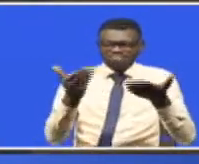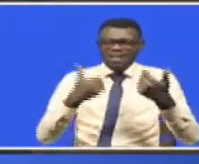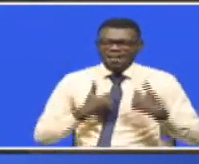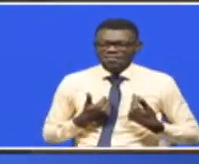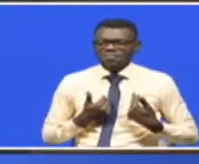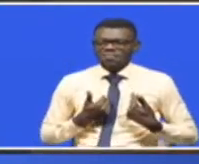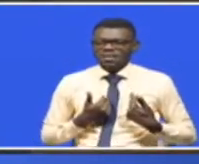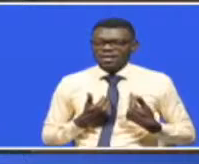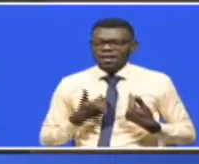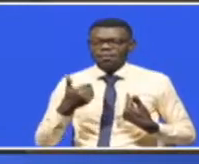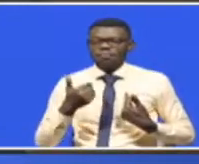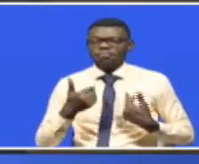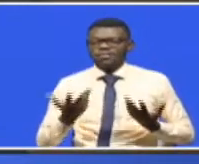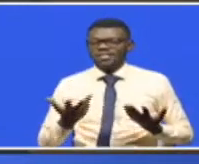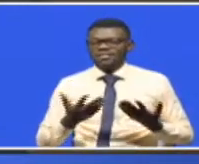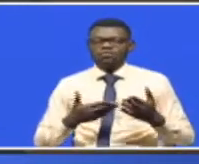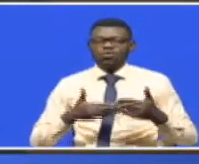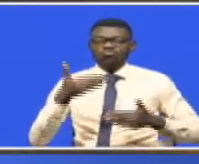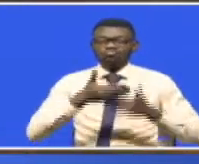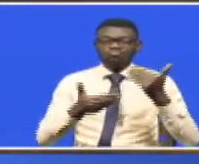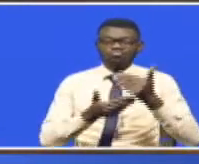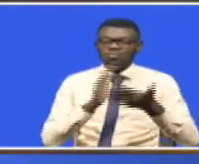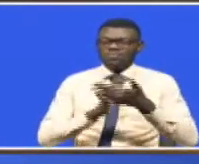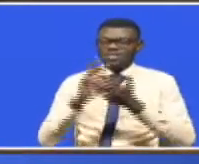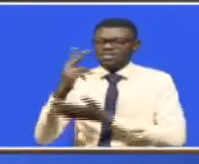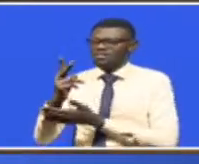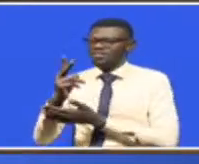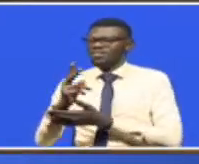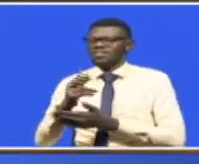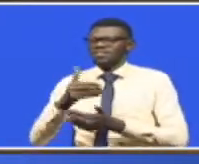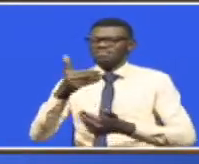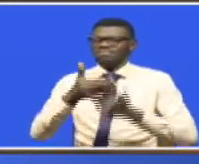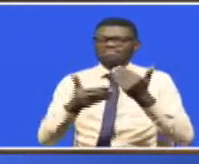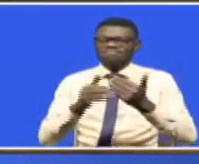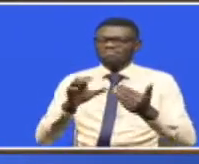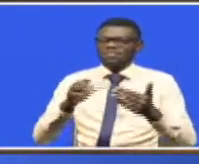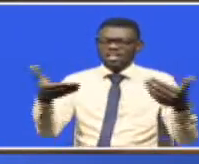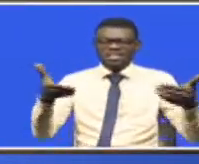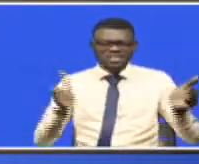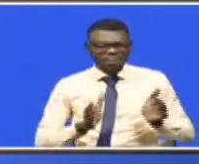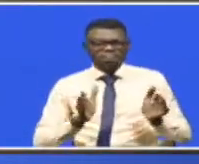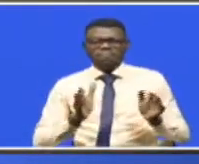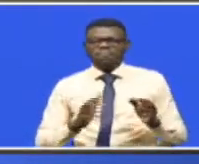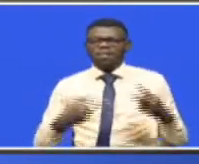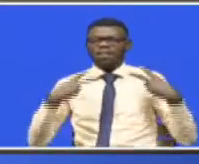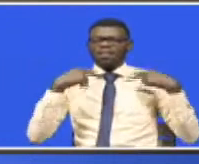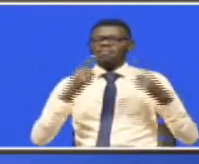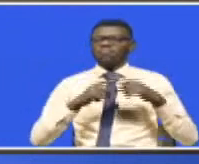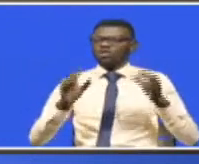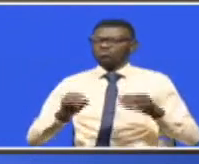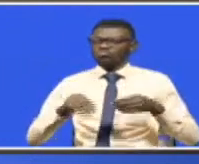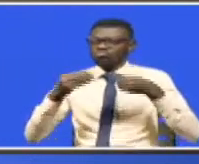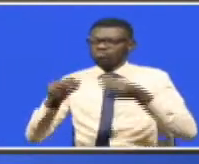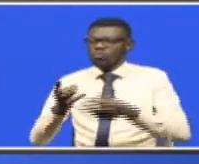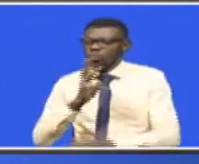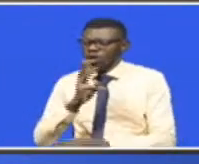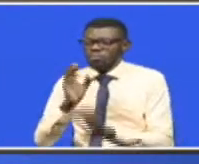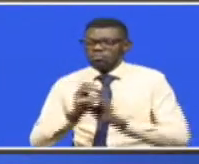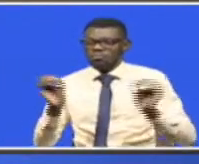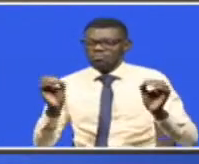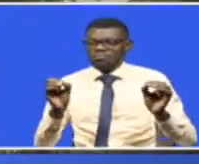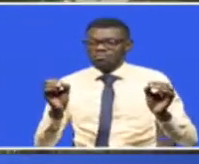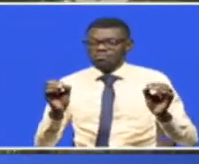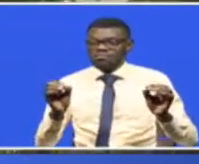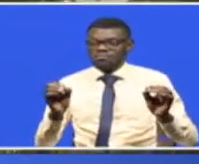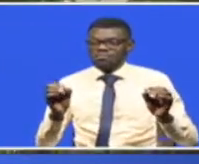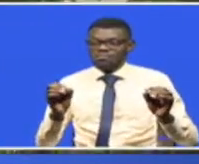especially after the stalling of the Phase 2 construction of Kirandich Dam that was to provide water to Kabarnet residents. The livelihoods